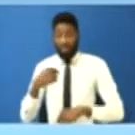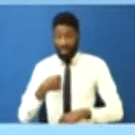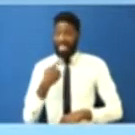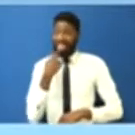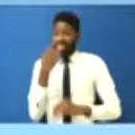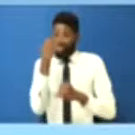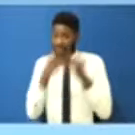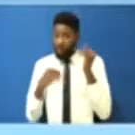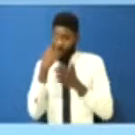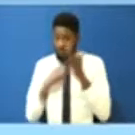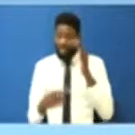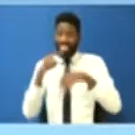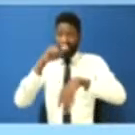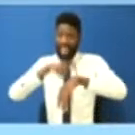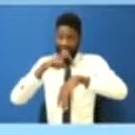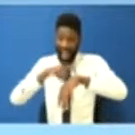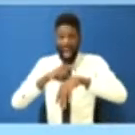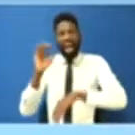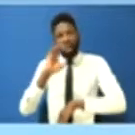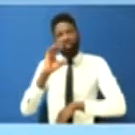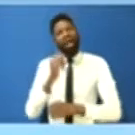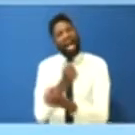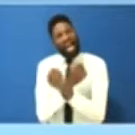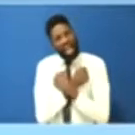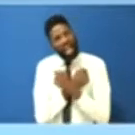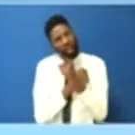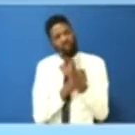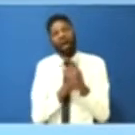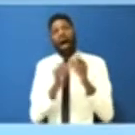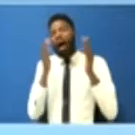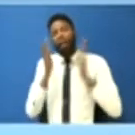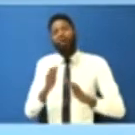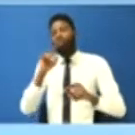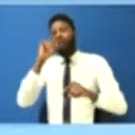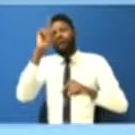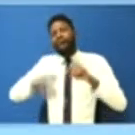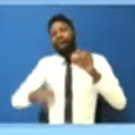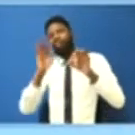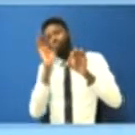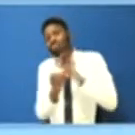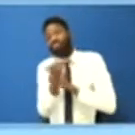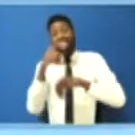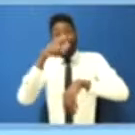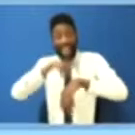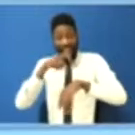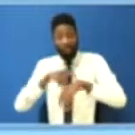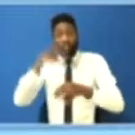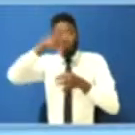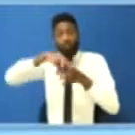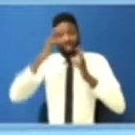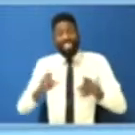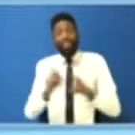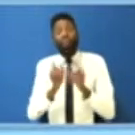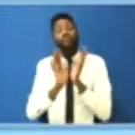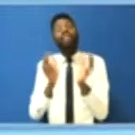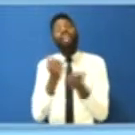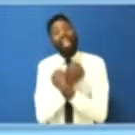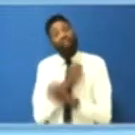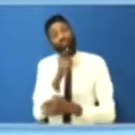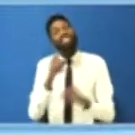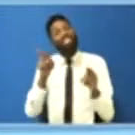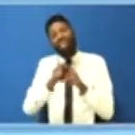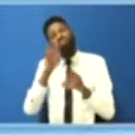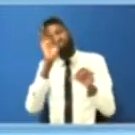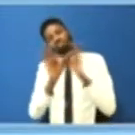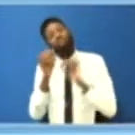is when a customer loves you no one will harm you when a voter and the public loves you lauren wilhelm we are seeing it in sri